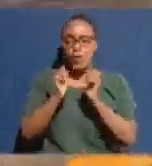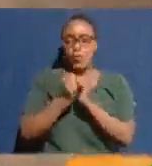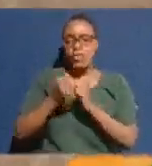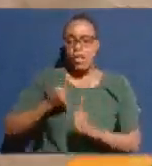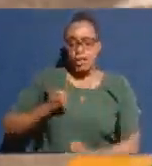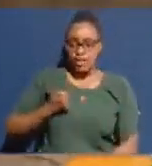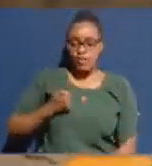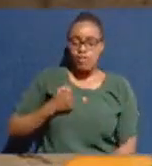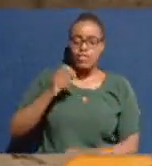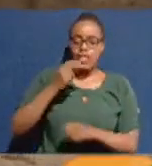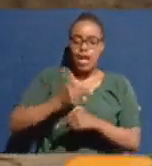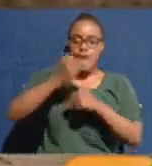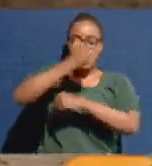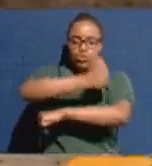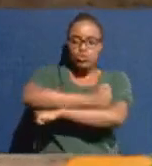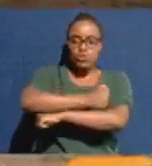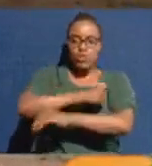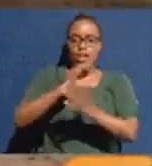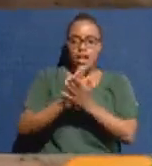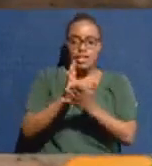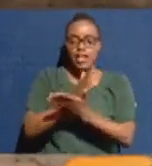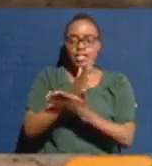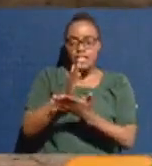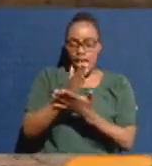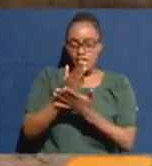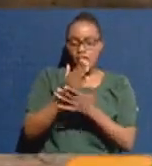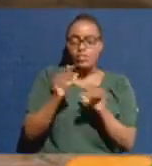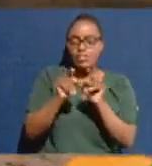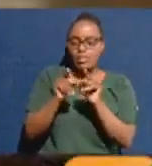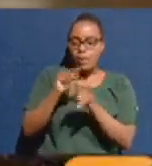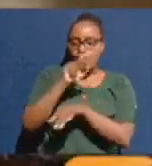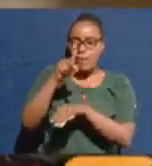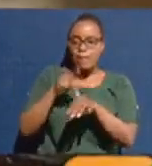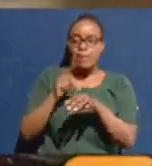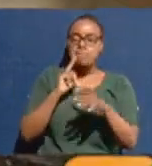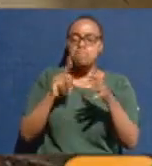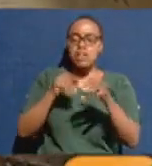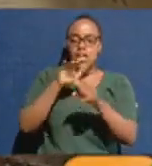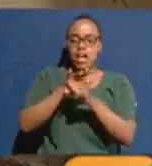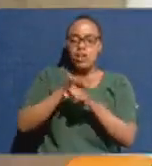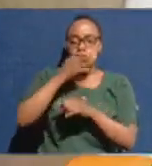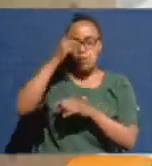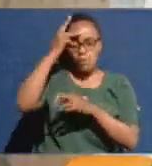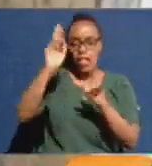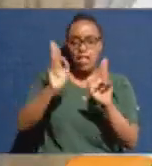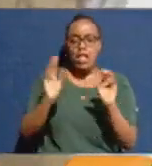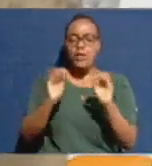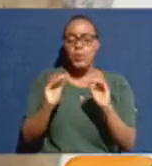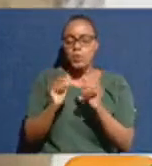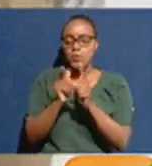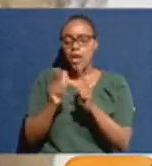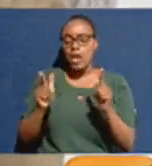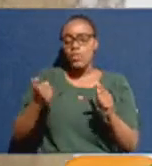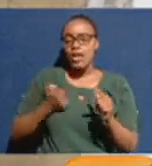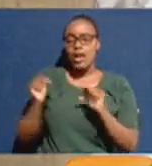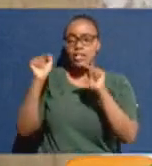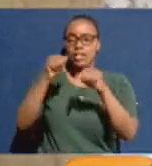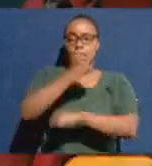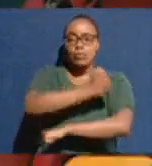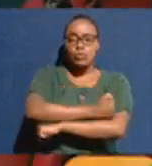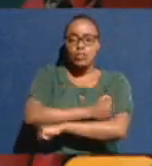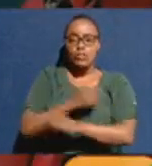Girai Primary School, and here the school head explains that a lot of parents are not willing to have their girls in schools. They